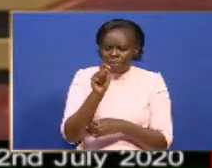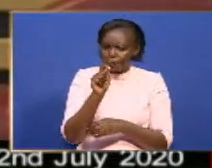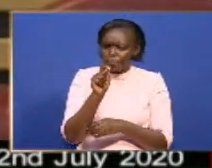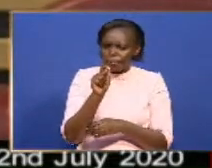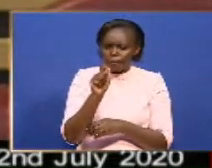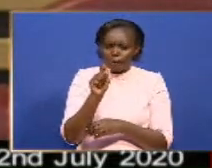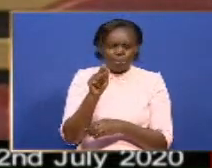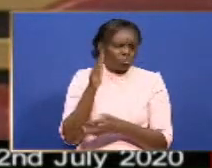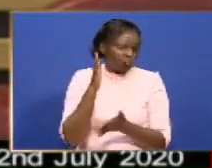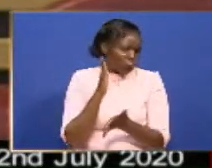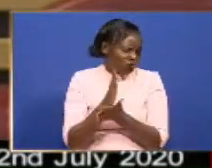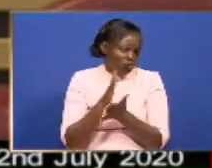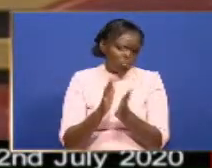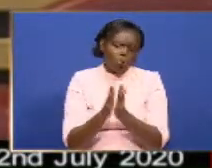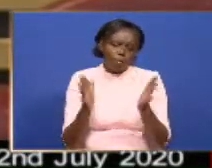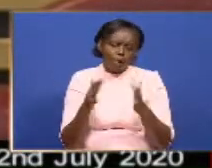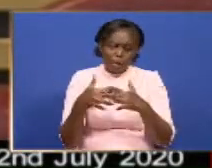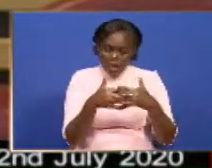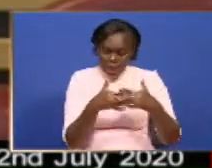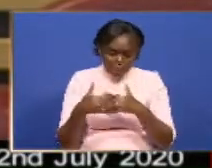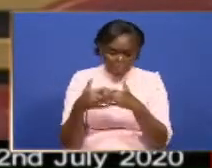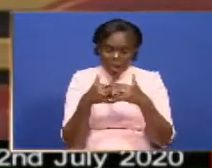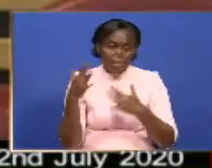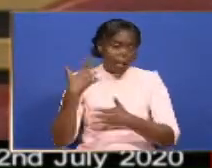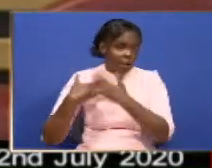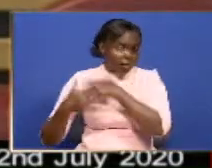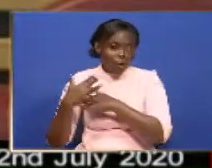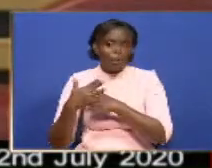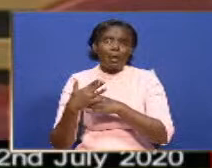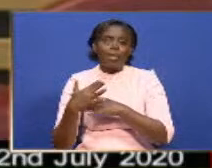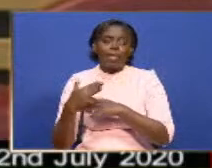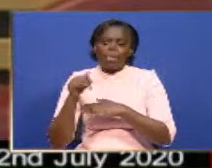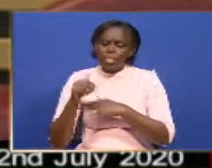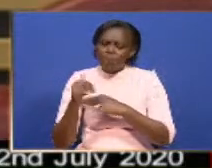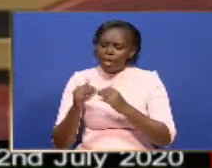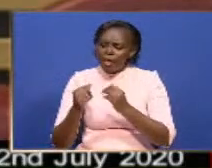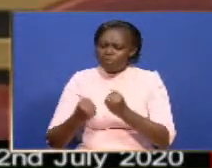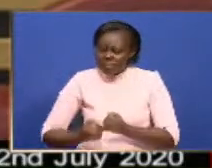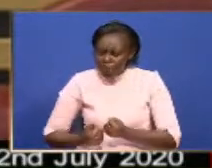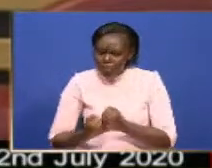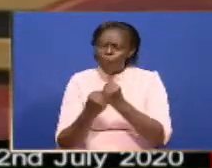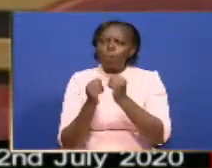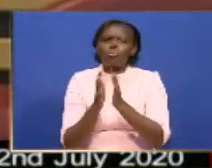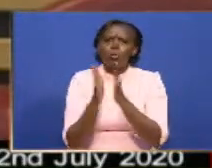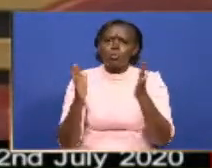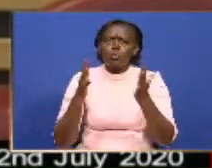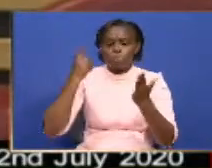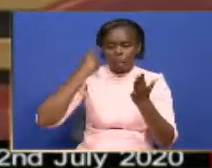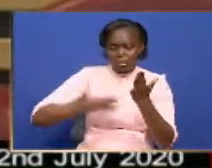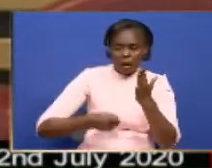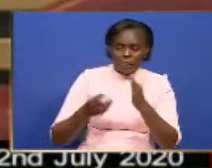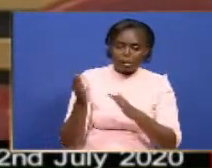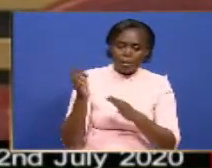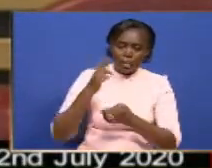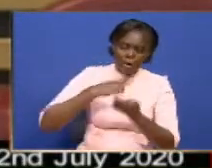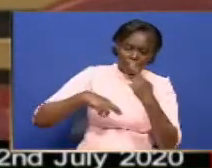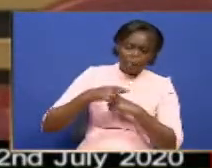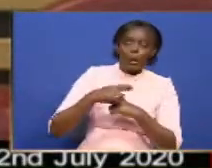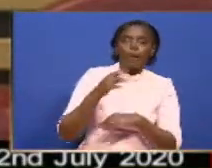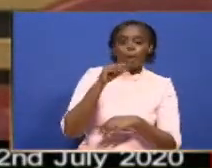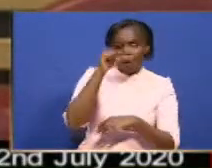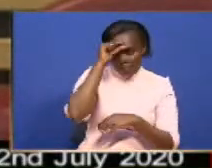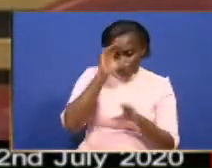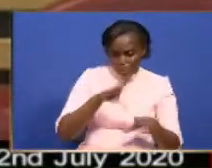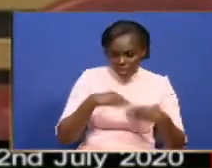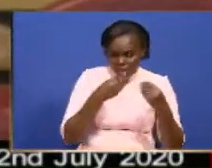history, in the American history, because they are contributing huge tax returns to the government, which